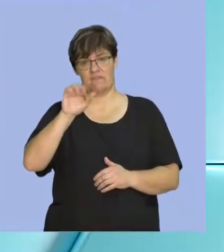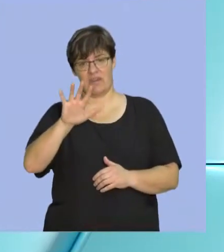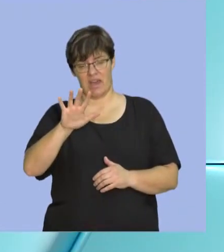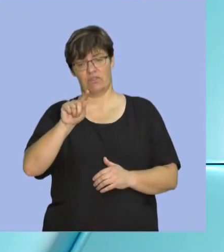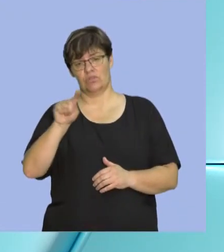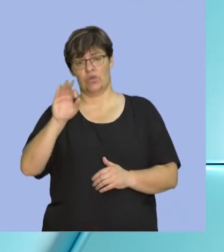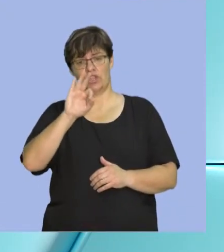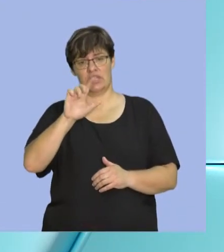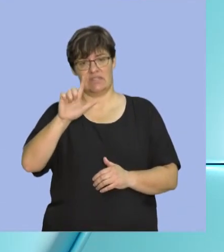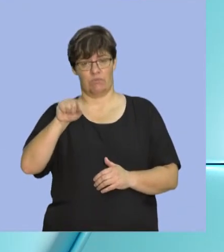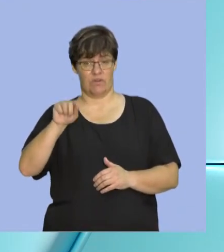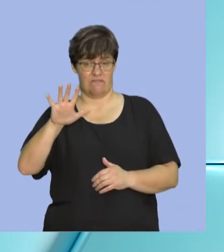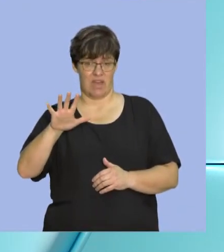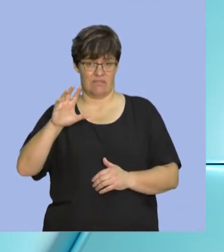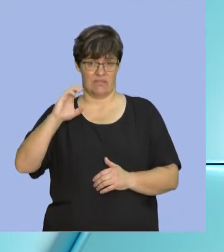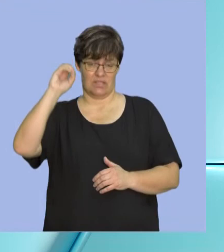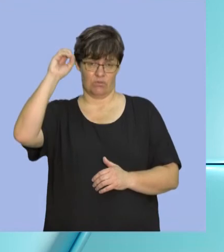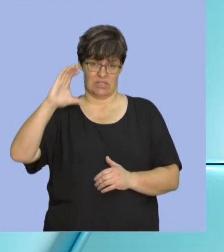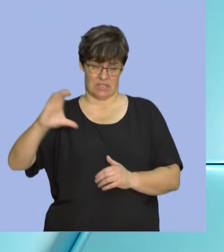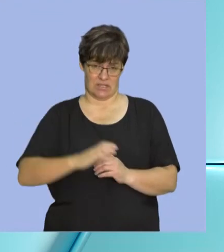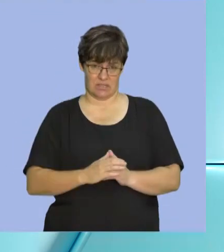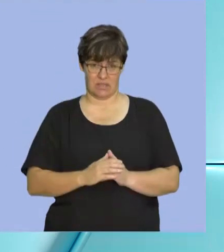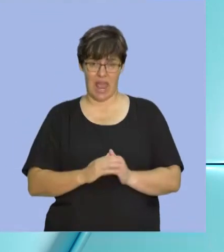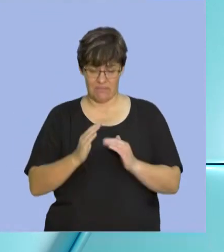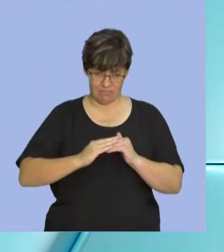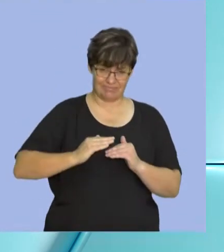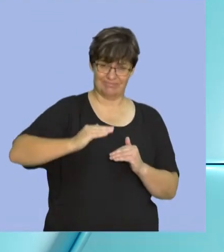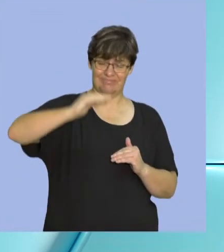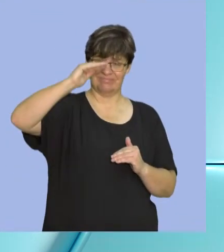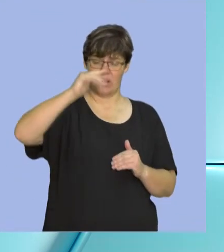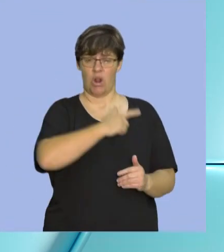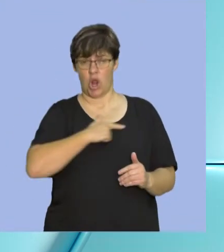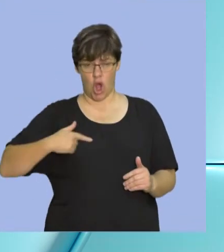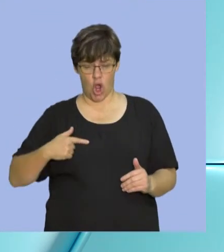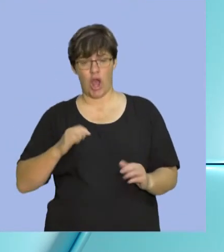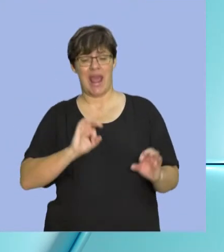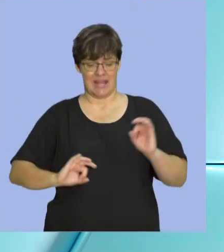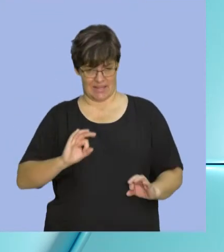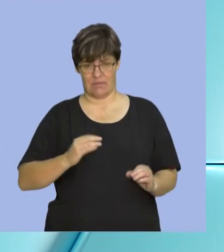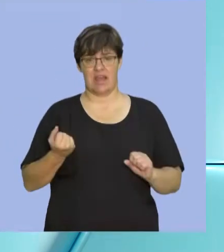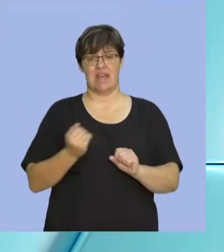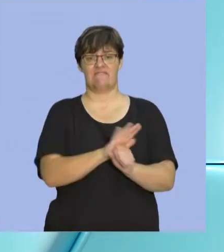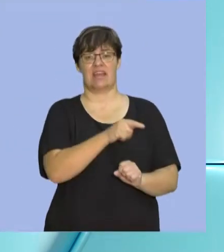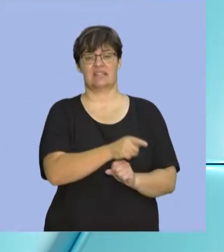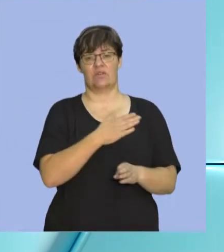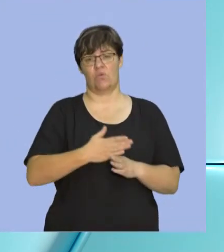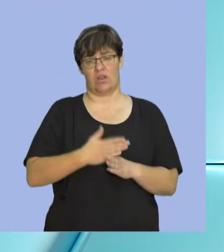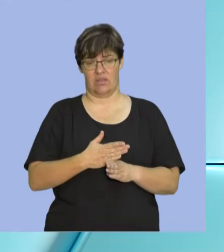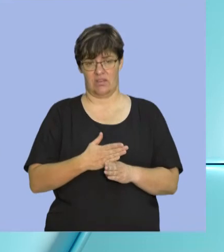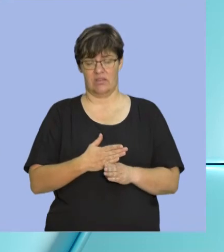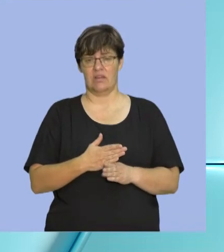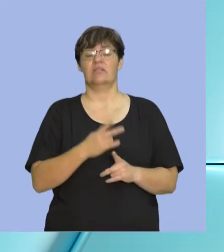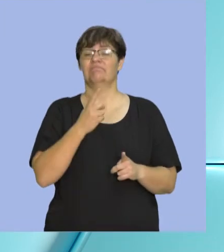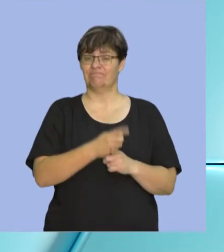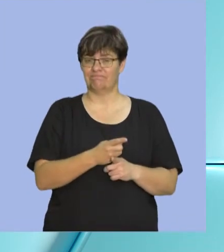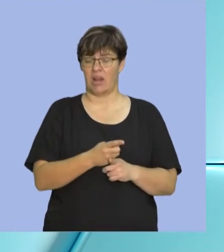Celsius. If we have a prolonged increase in body temperature, we know that it's going to affect enzyme functioning, and it will result in